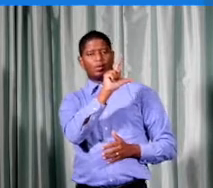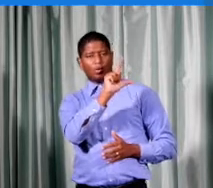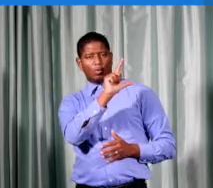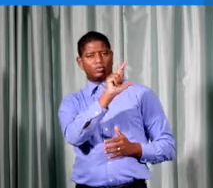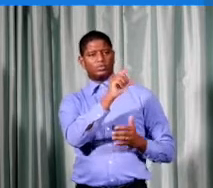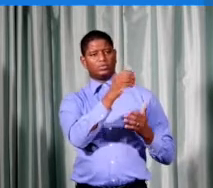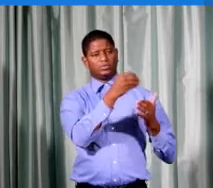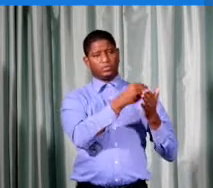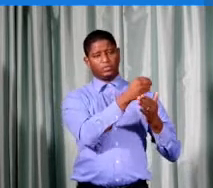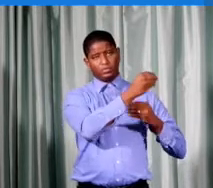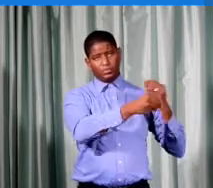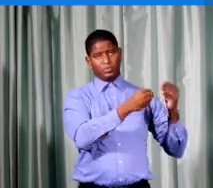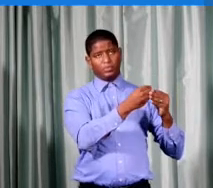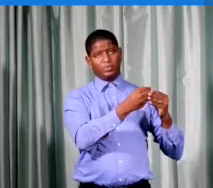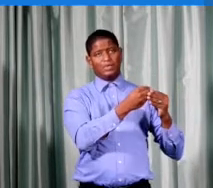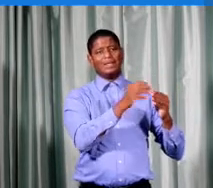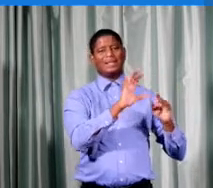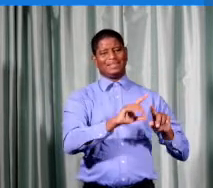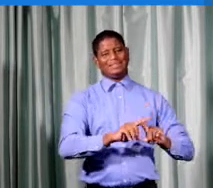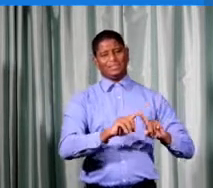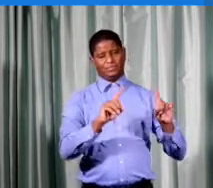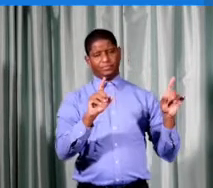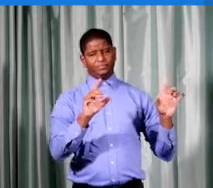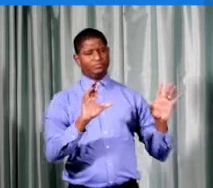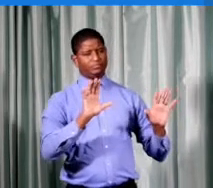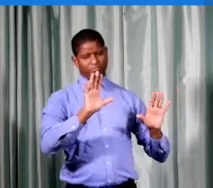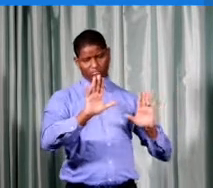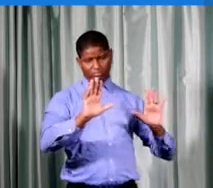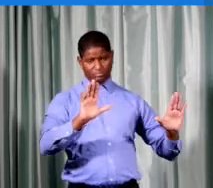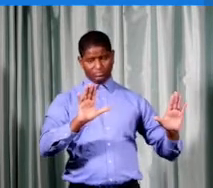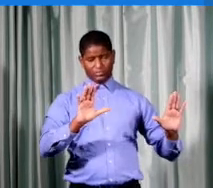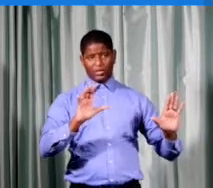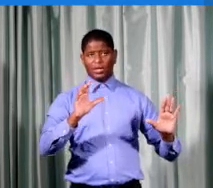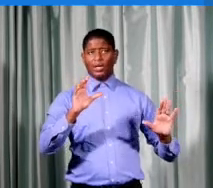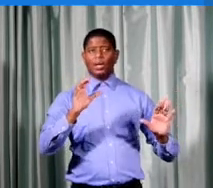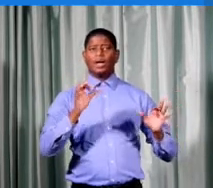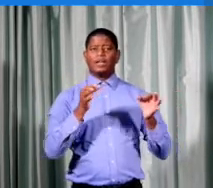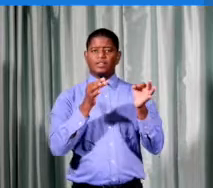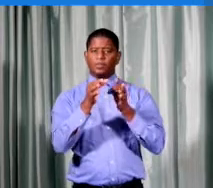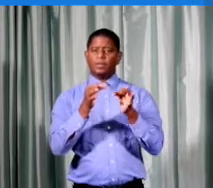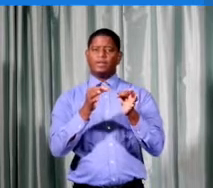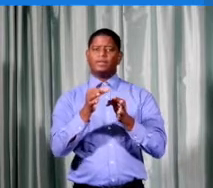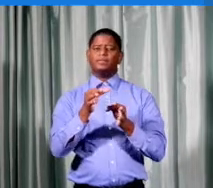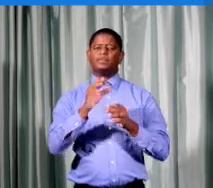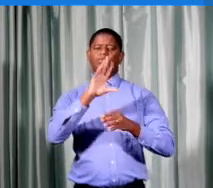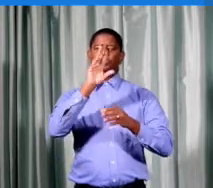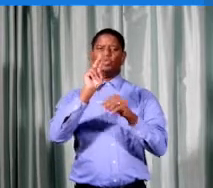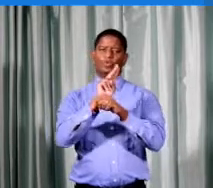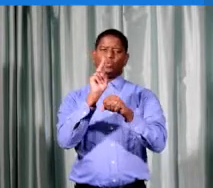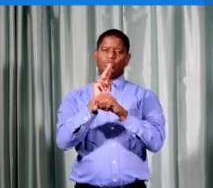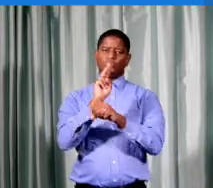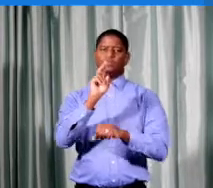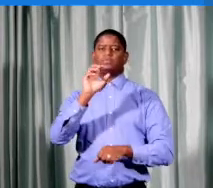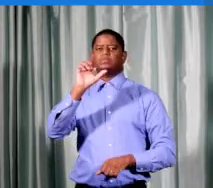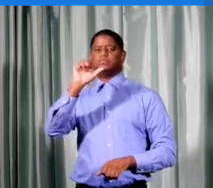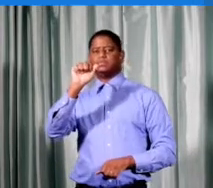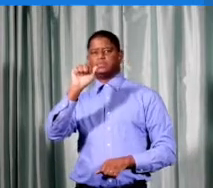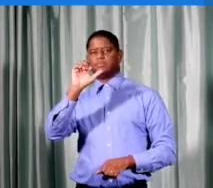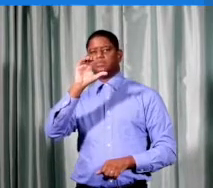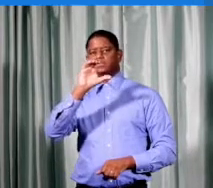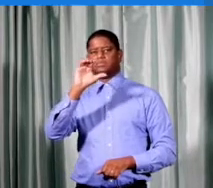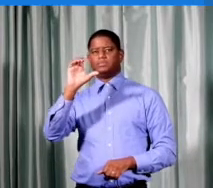accounting, where cash and profit is not the same. If you want to understand your cash